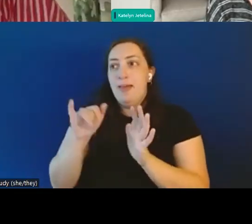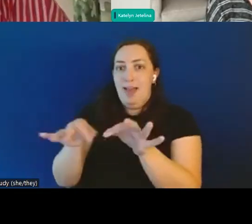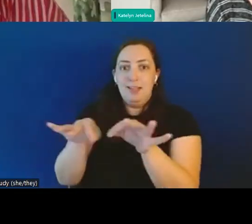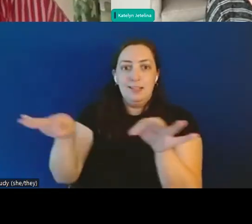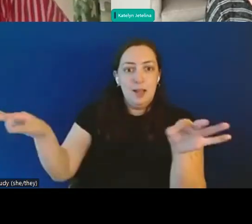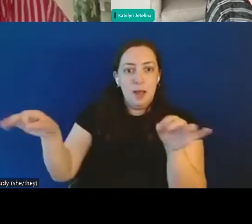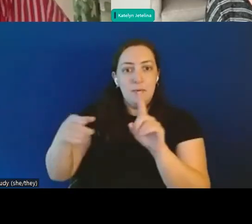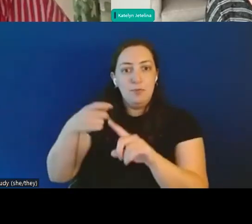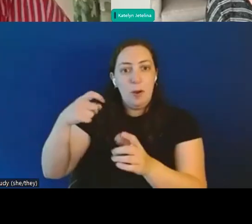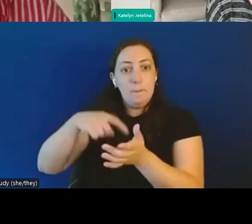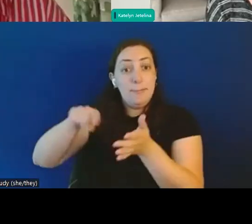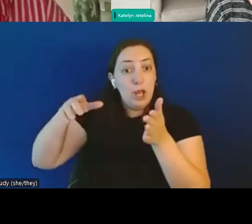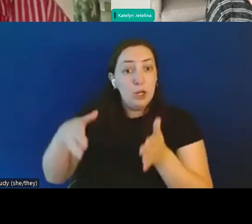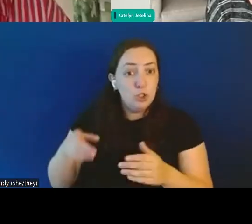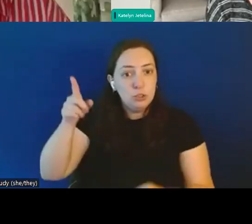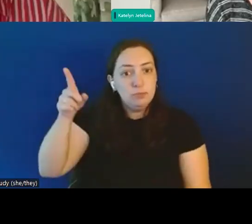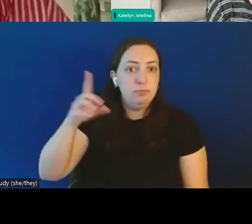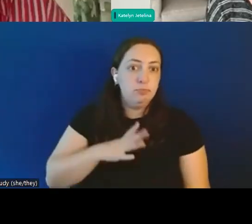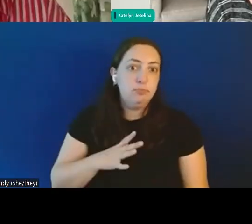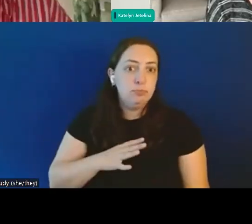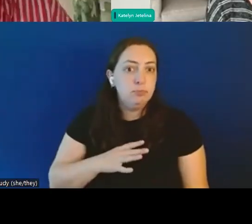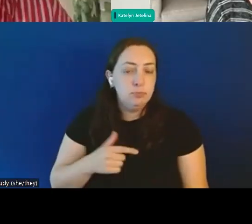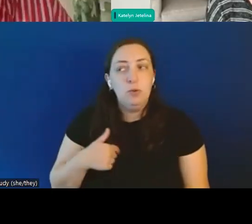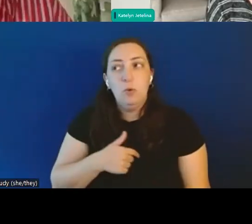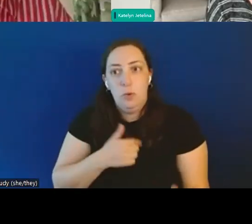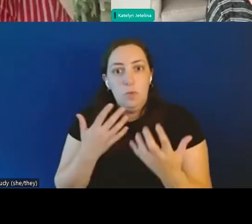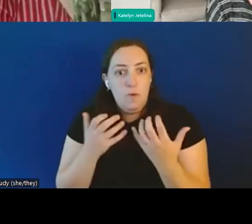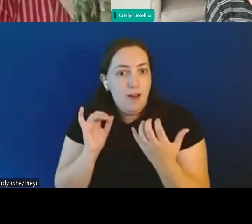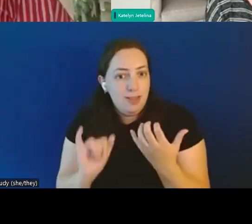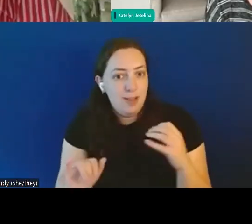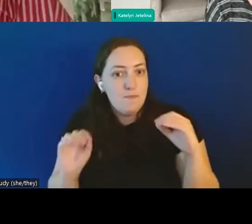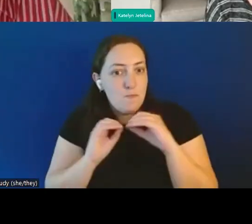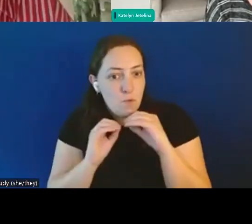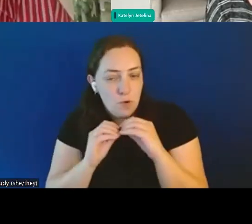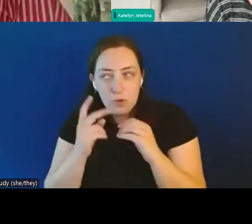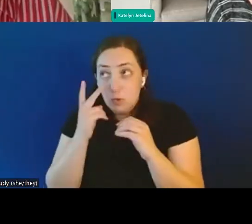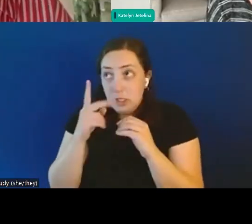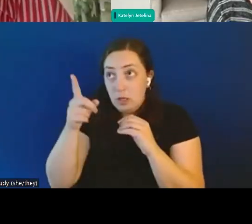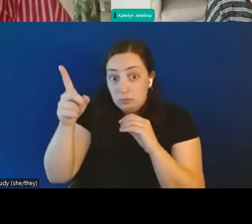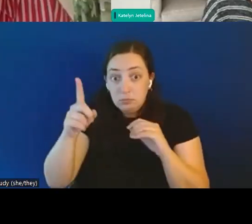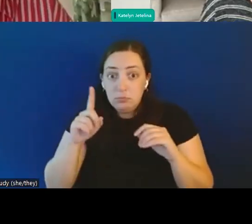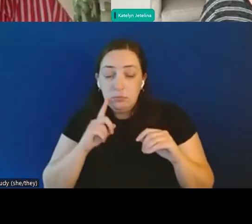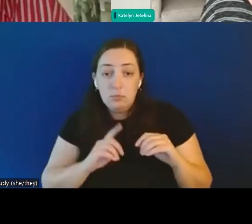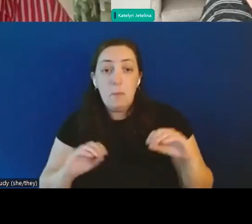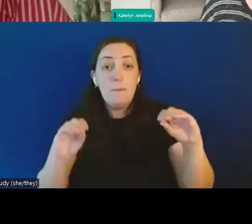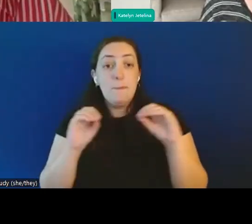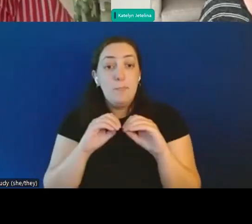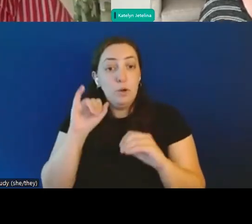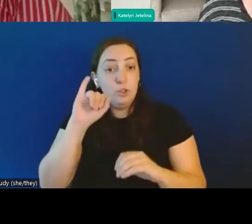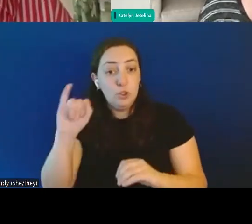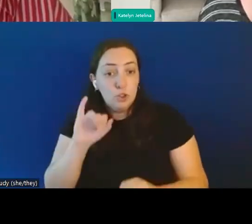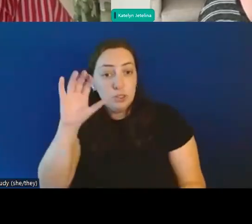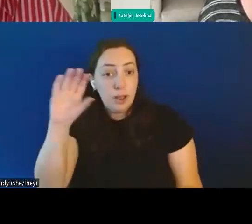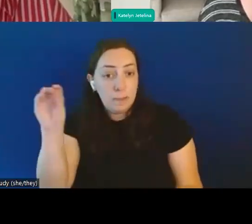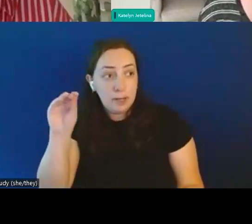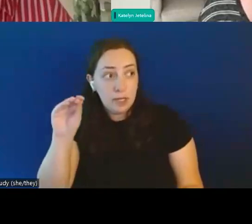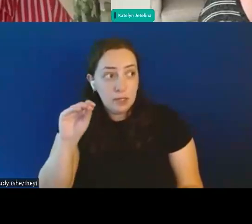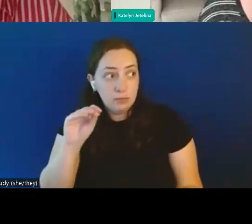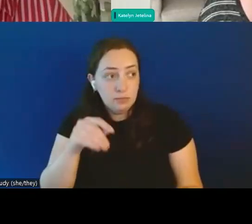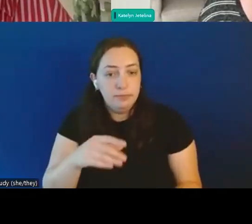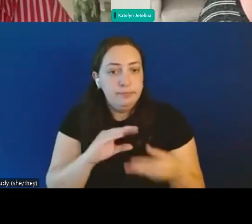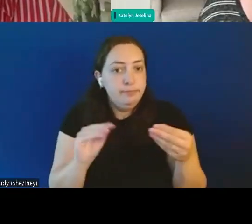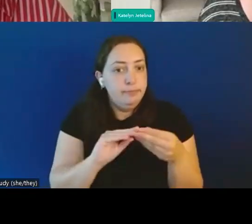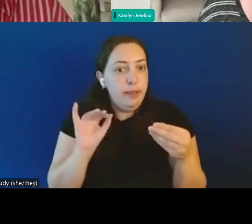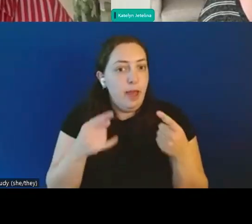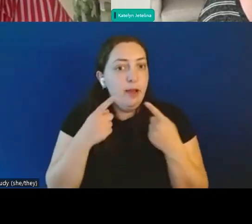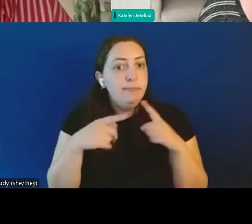from payers, I think, are what we are looking for to see if there are additional payers coming forward to say that. And as Dave